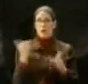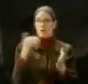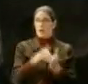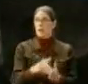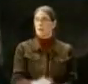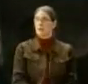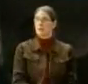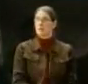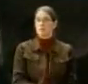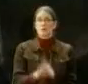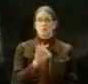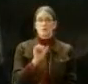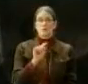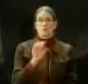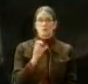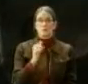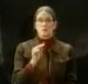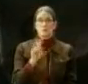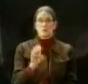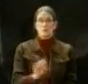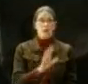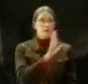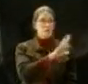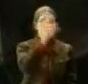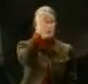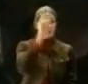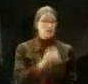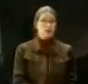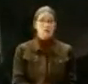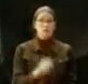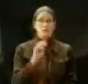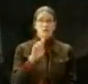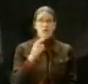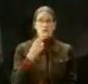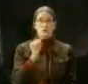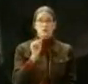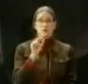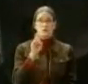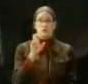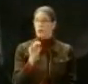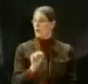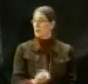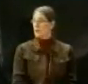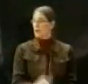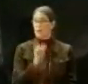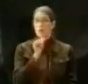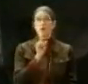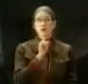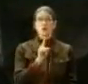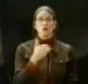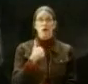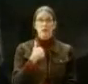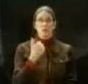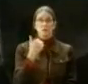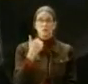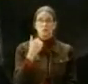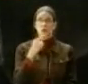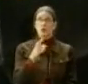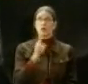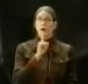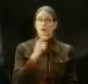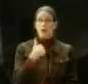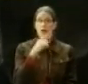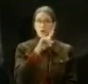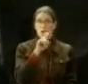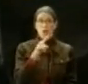it. I think, well, that's your opinion, Mr. Harmon. I'm not sure that you've answered my question. Do we at